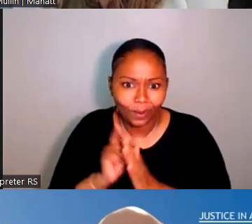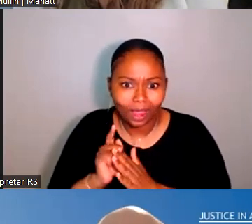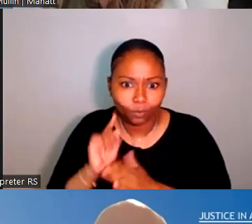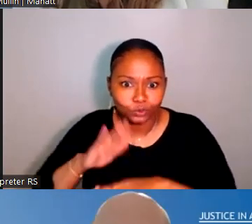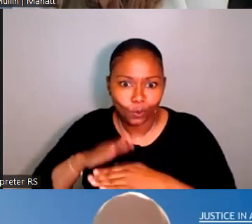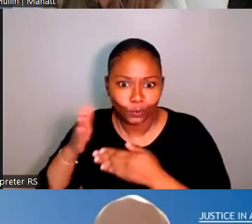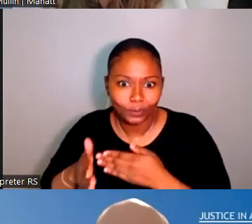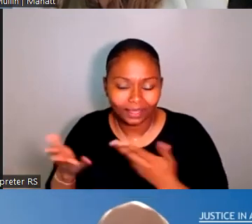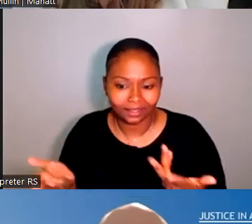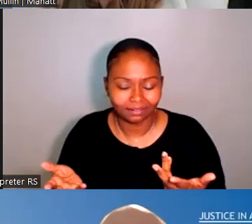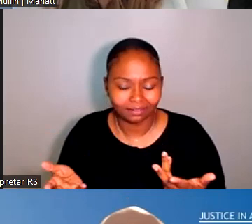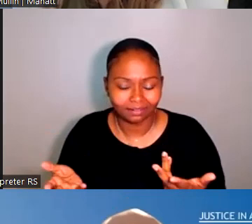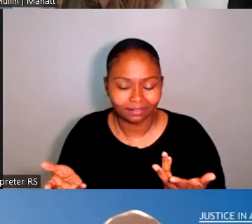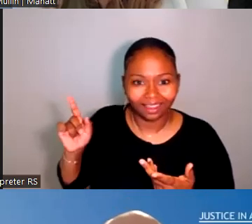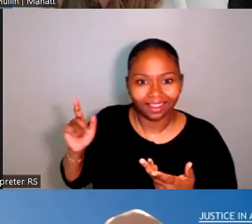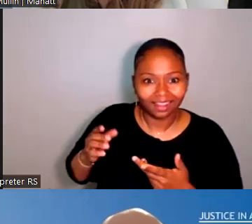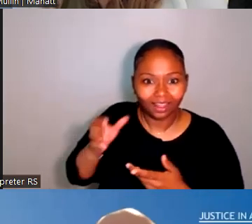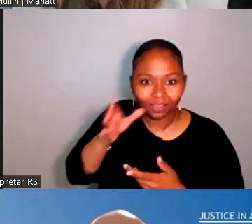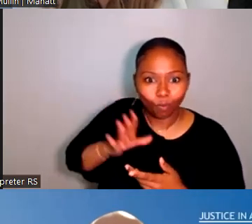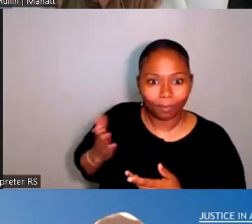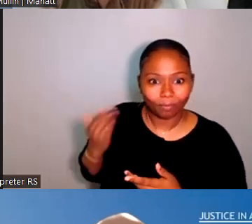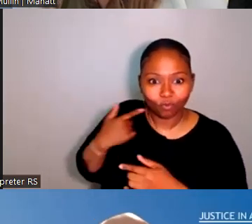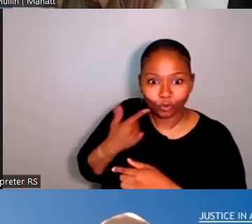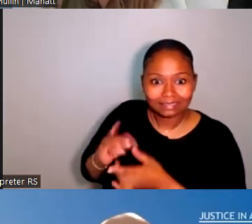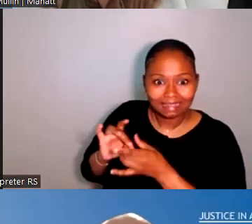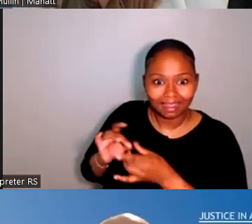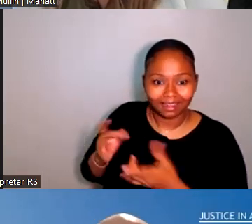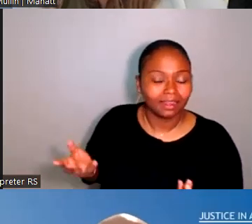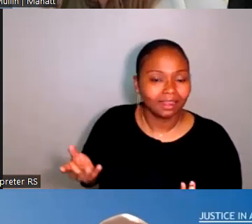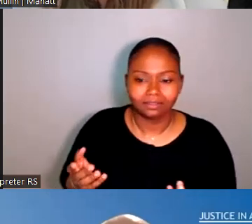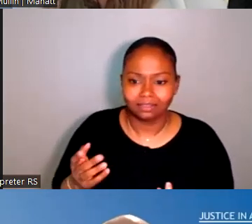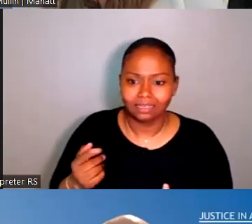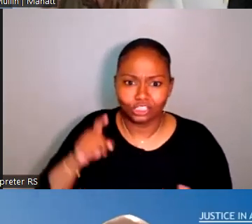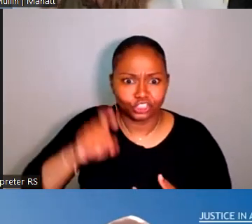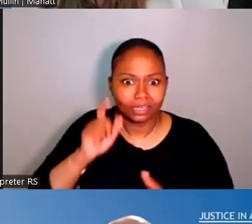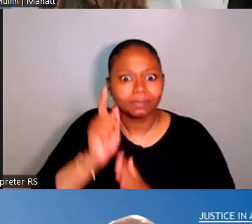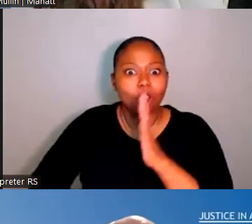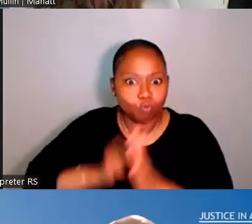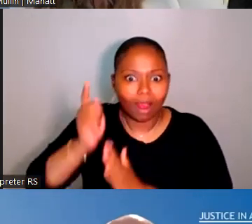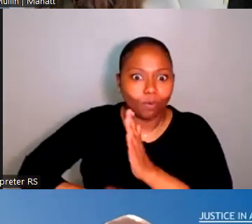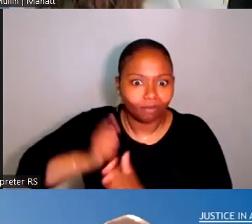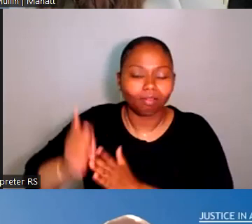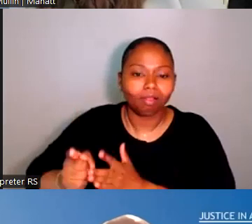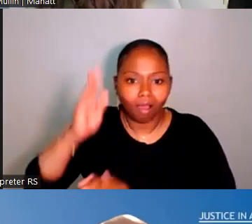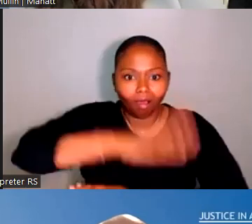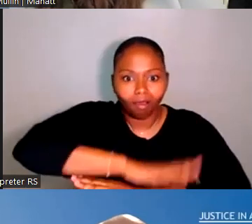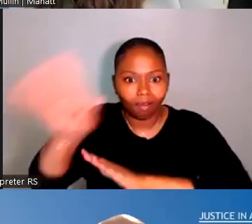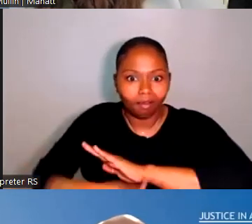just what the previous commenter said, it should be, around the clock or as accessible